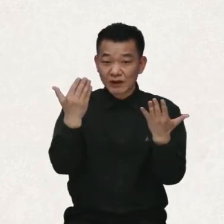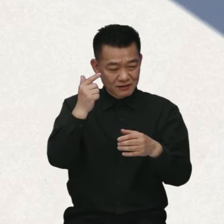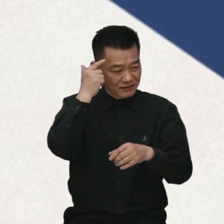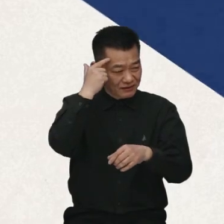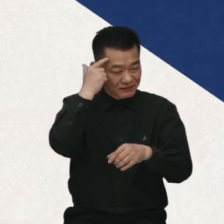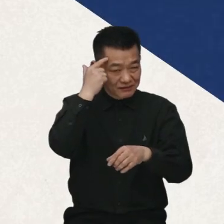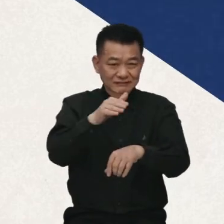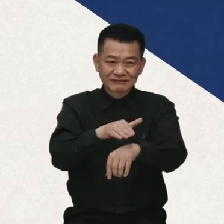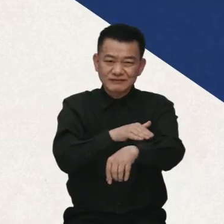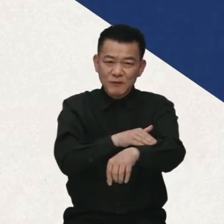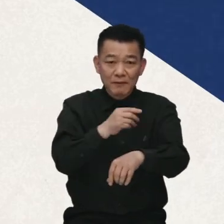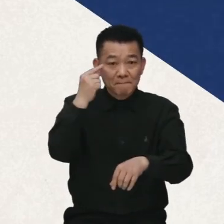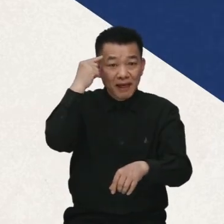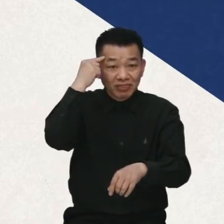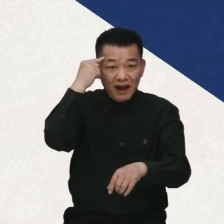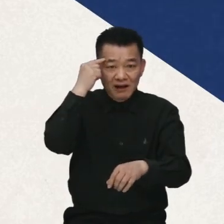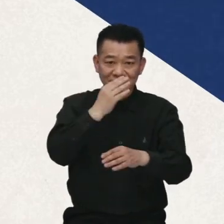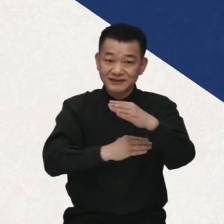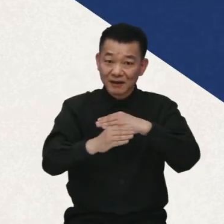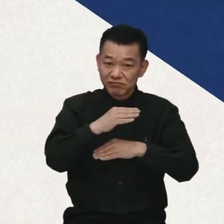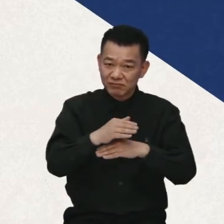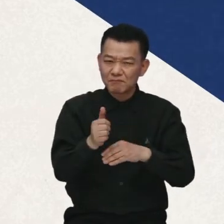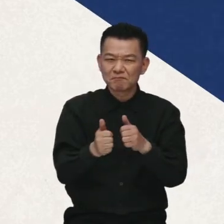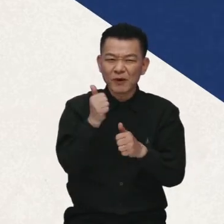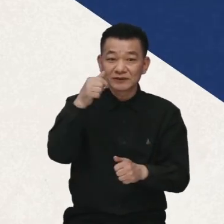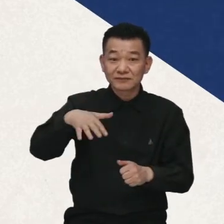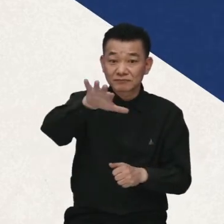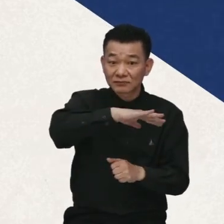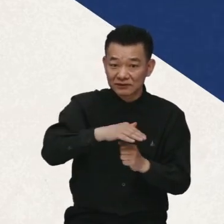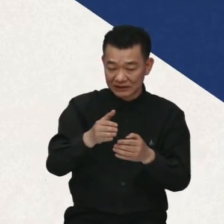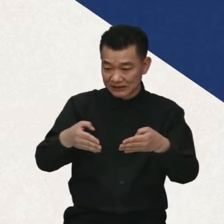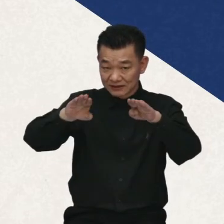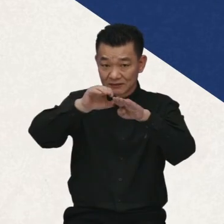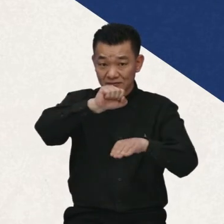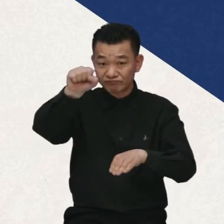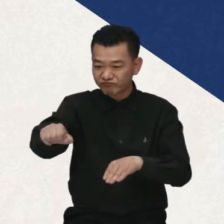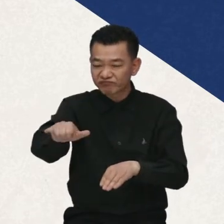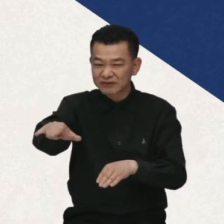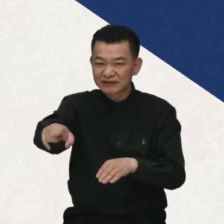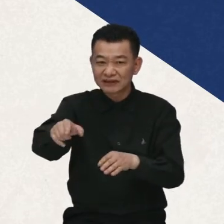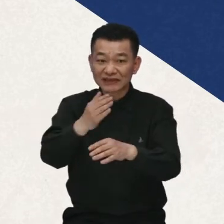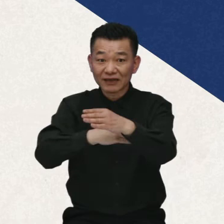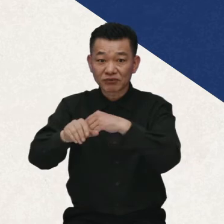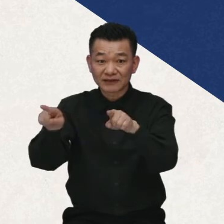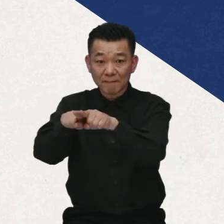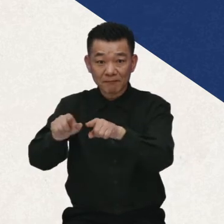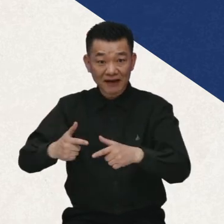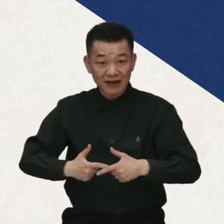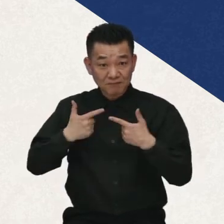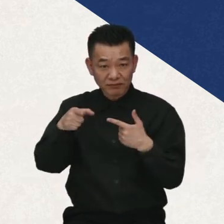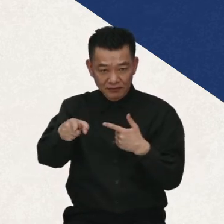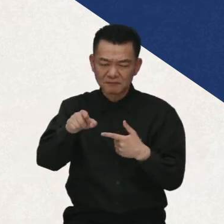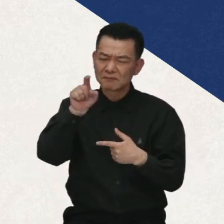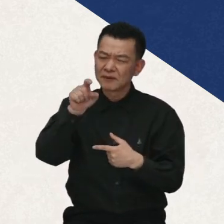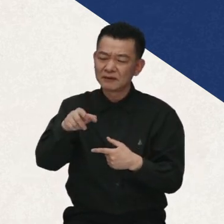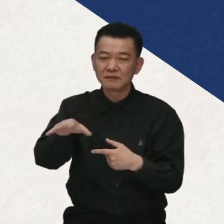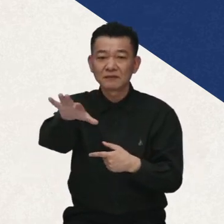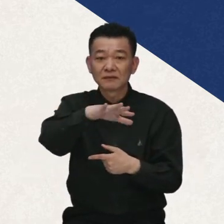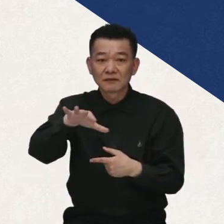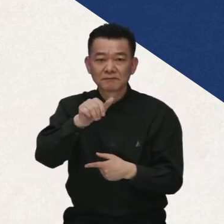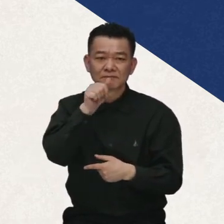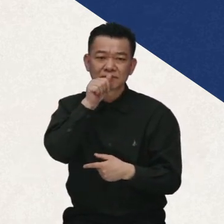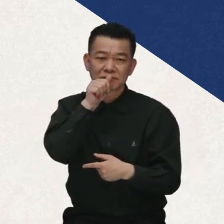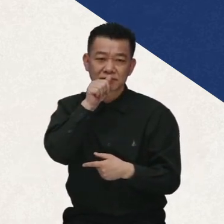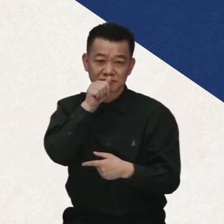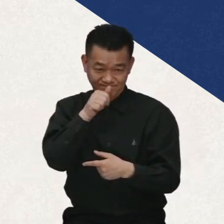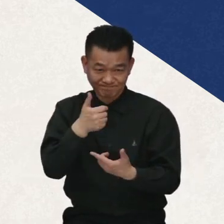Especially, ensuring the confidentiality and respecting their privacy and ensuring the accurate delivery and preservation of correspondence